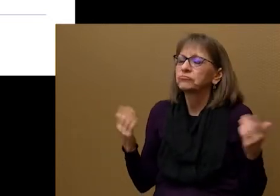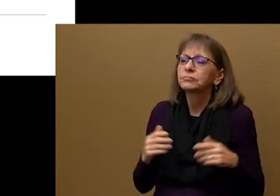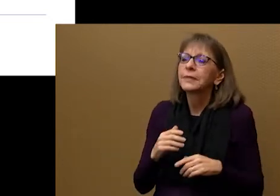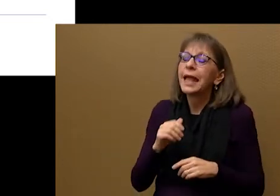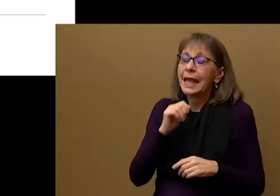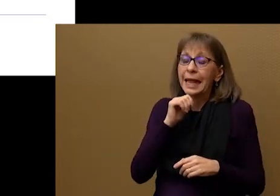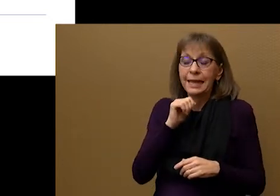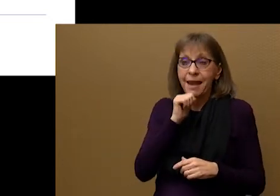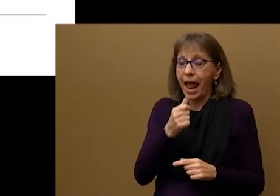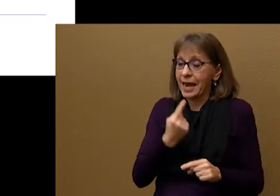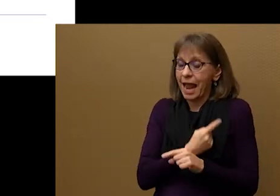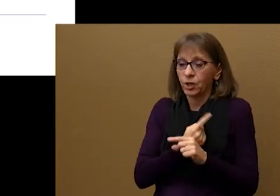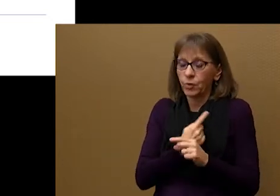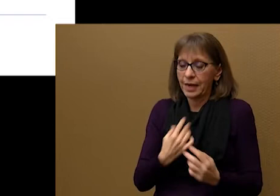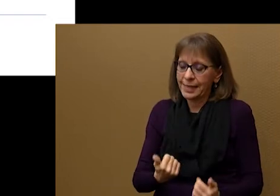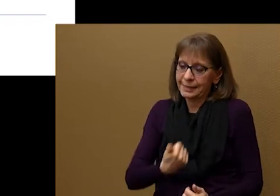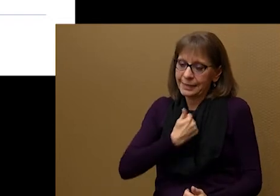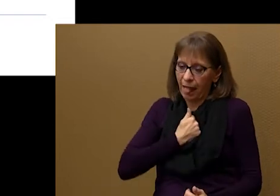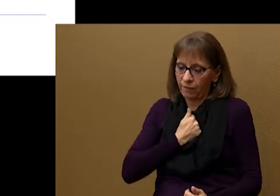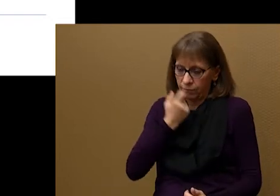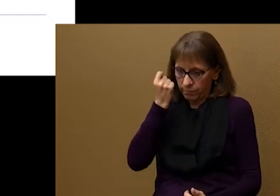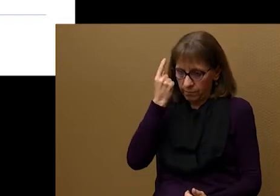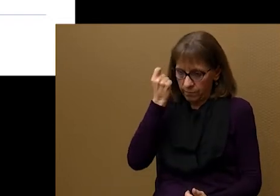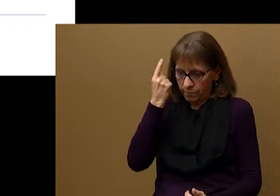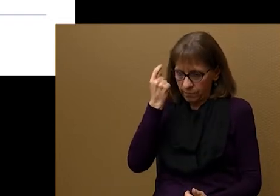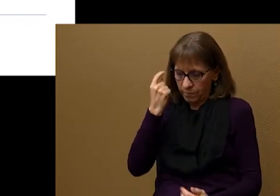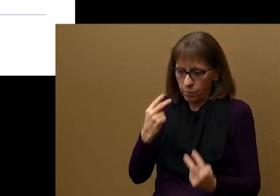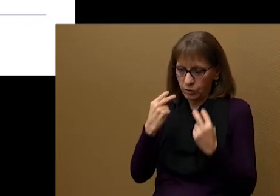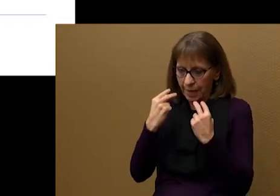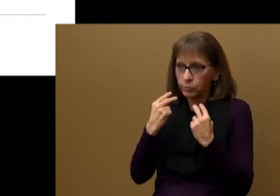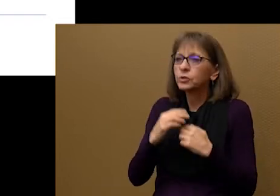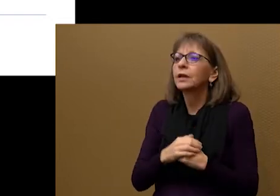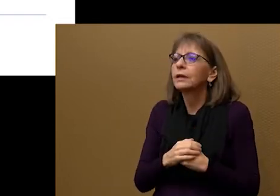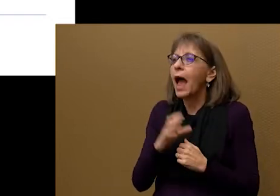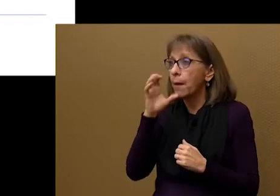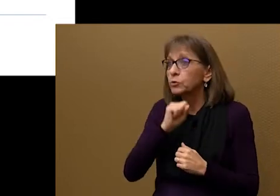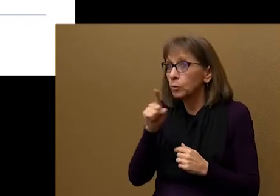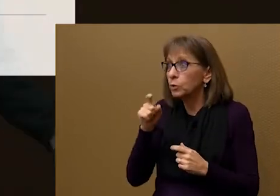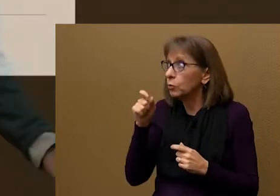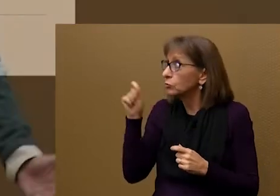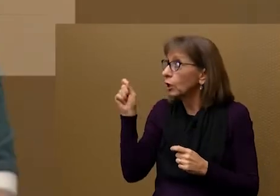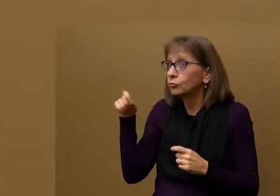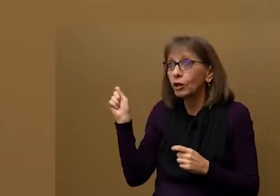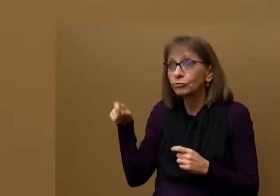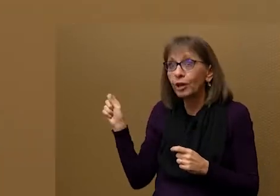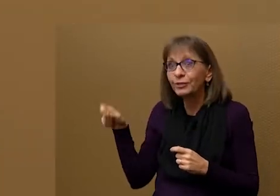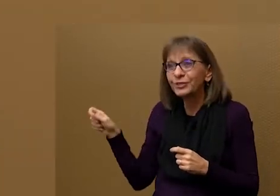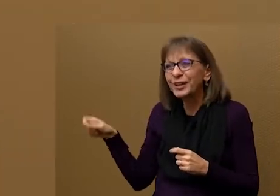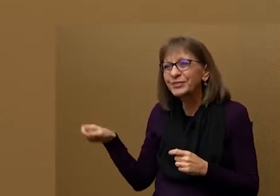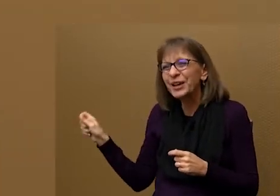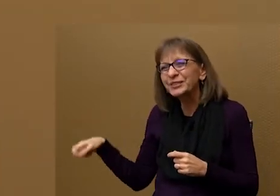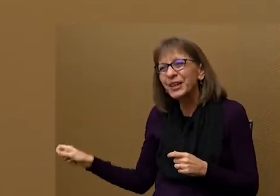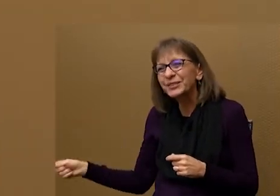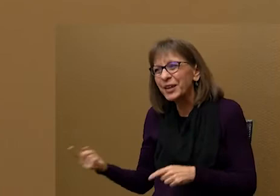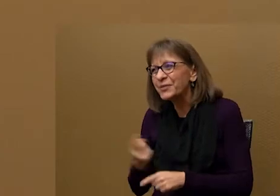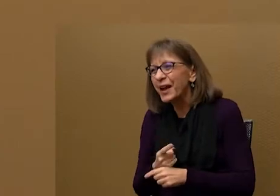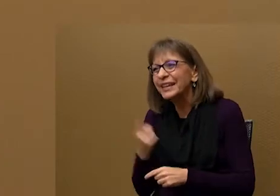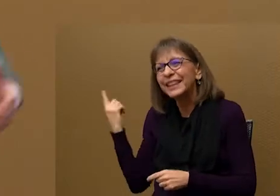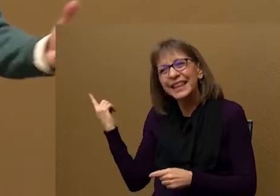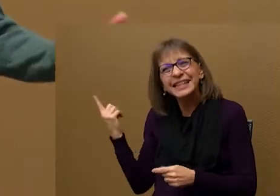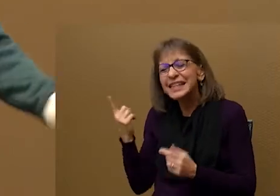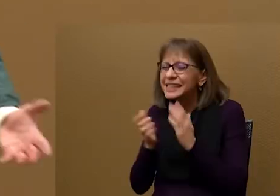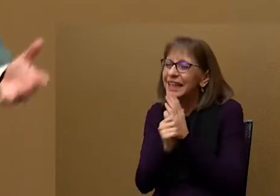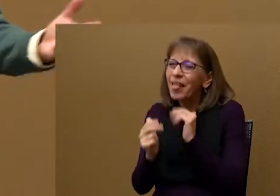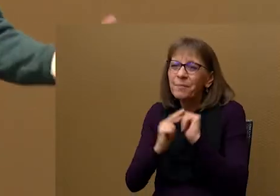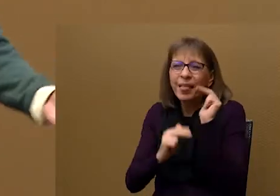me? Inaccurate self-perception, poor conflict resolution and management skills. I'm assuming everything you're checking, right? This